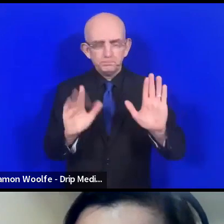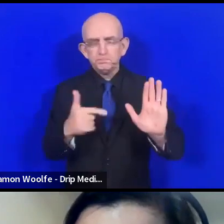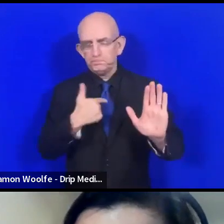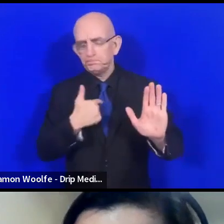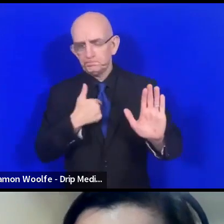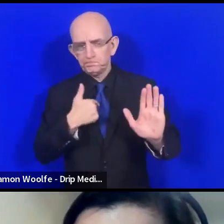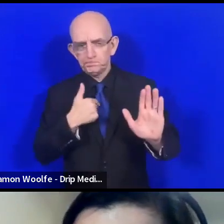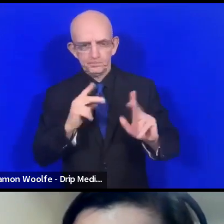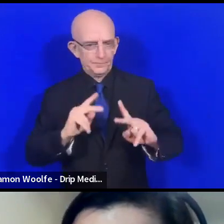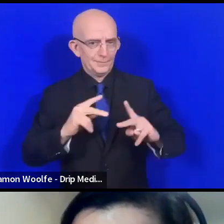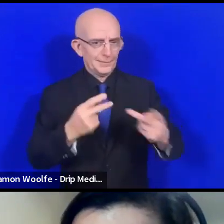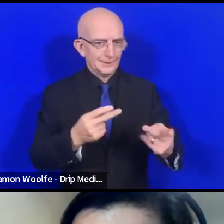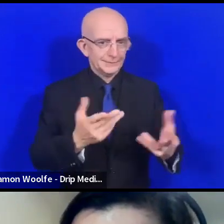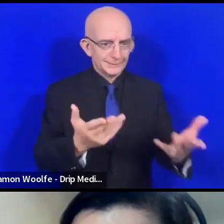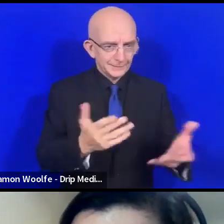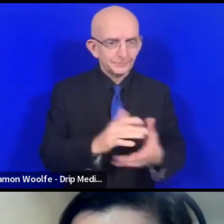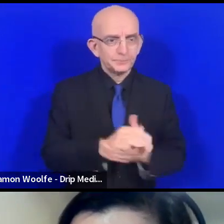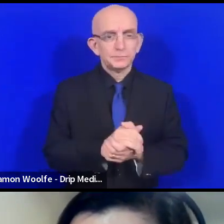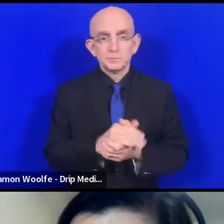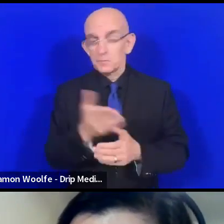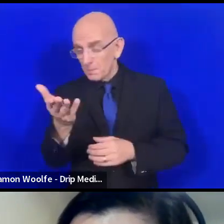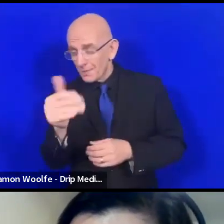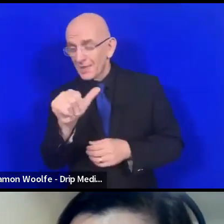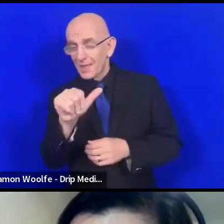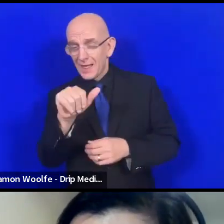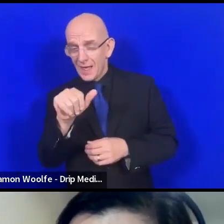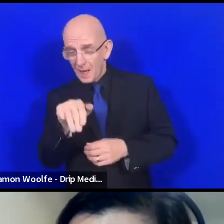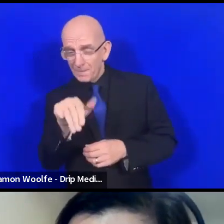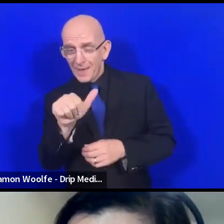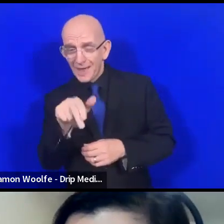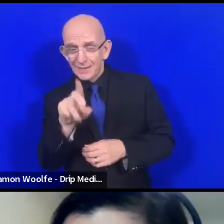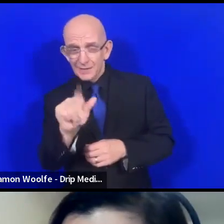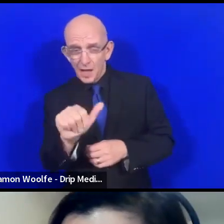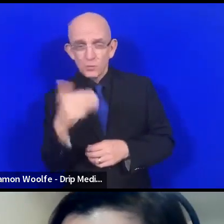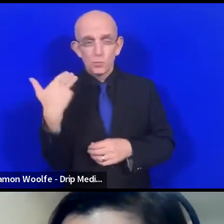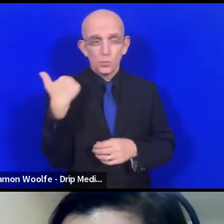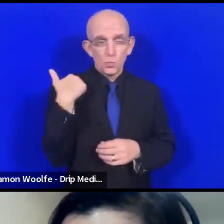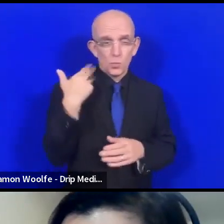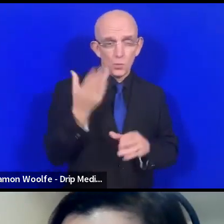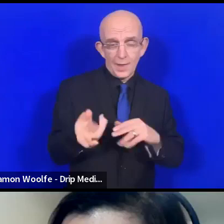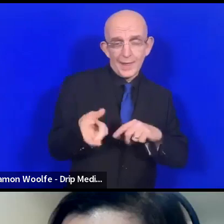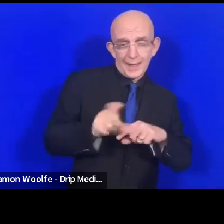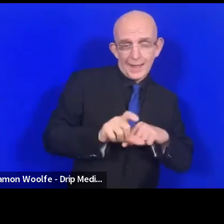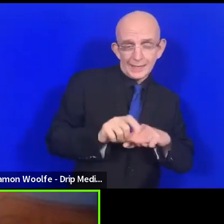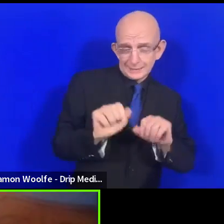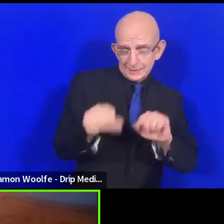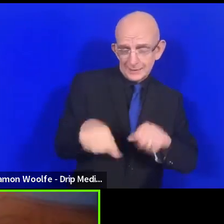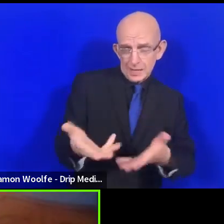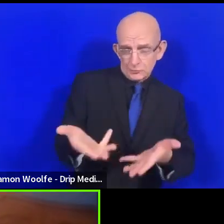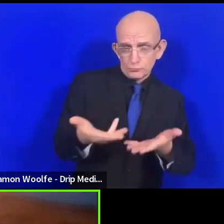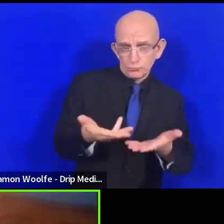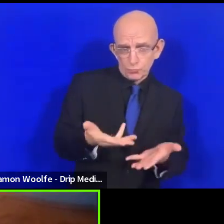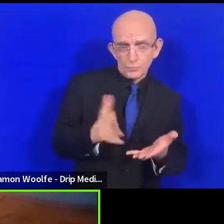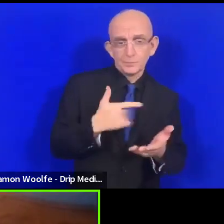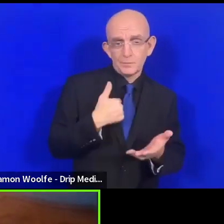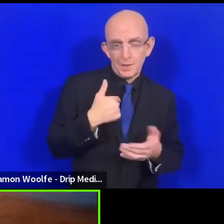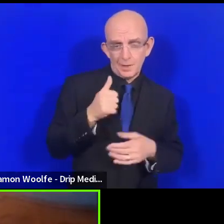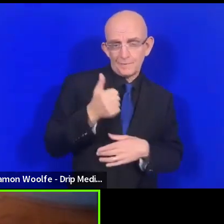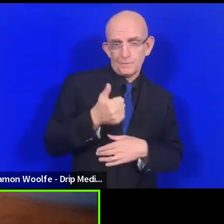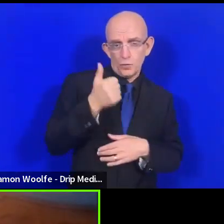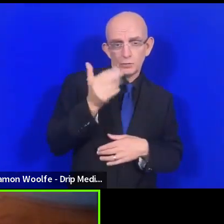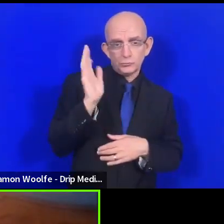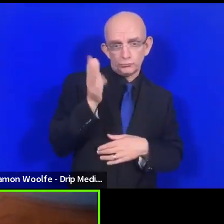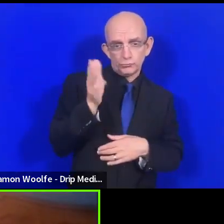have something to add after I speak, please do so. I am not aware of a repository per